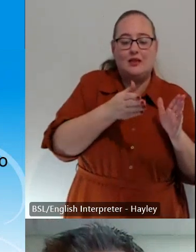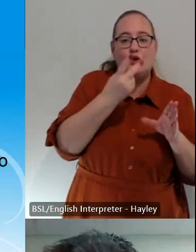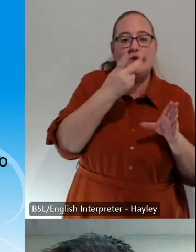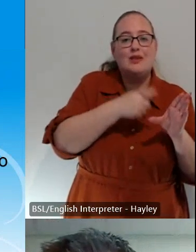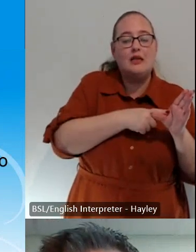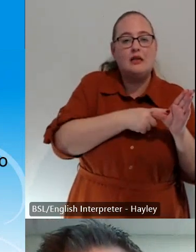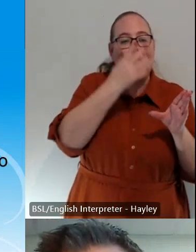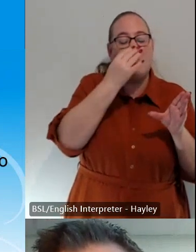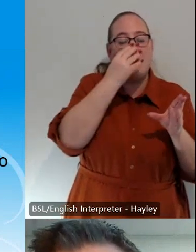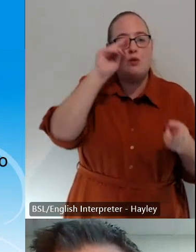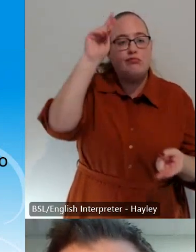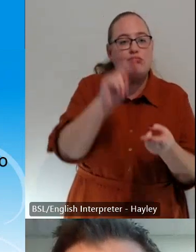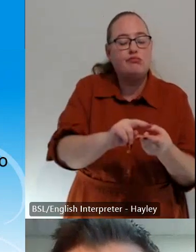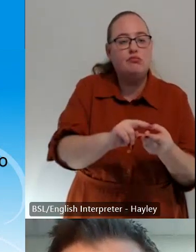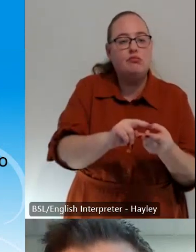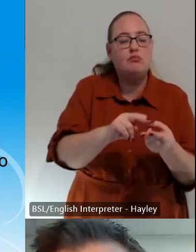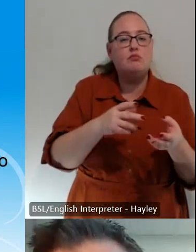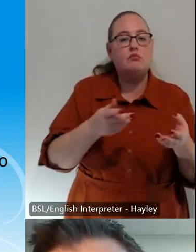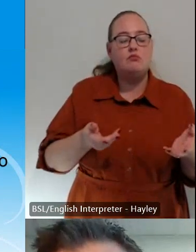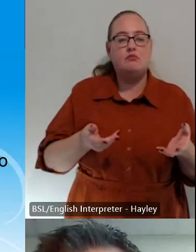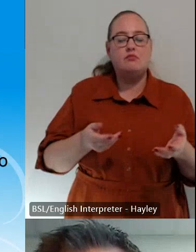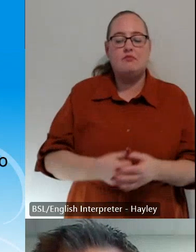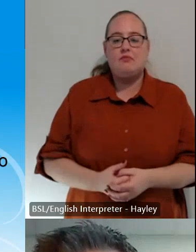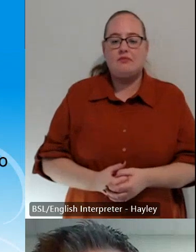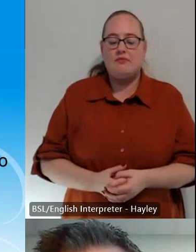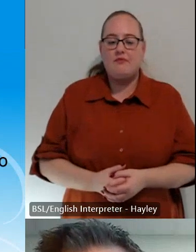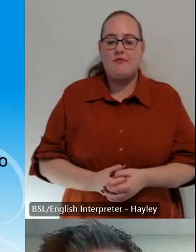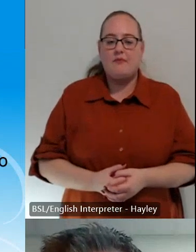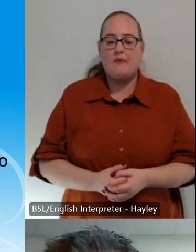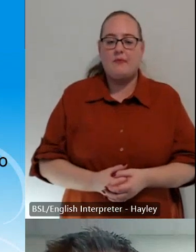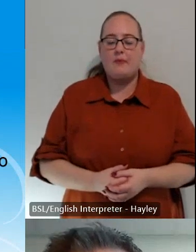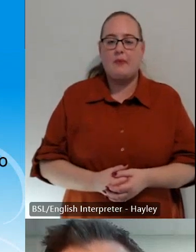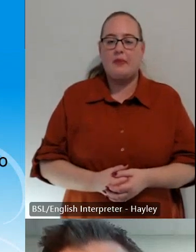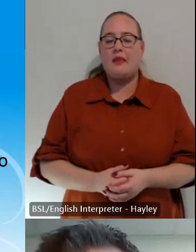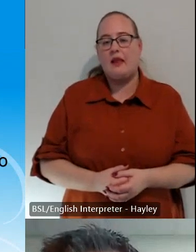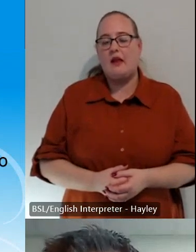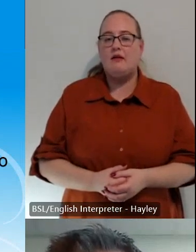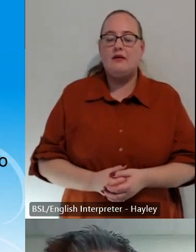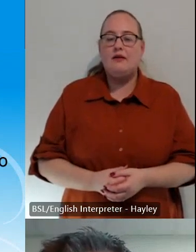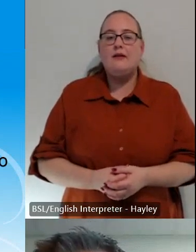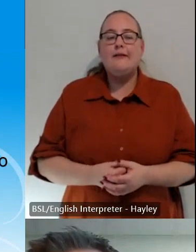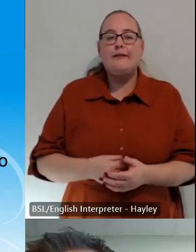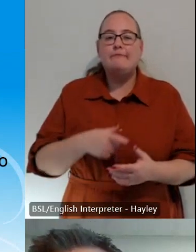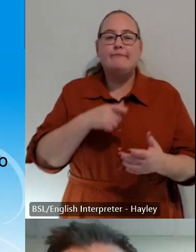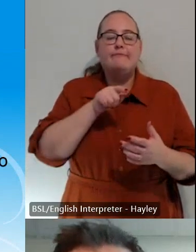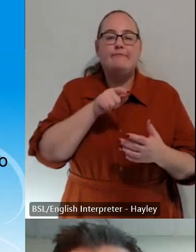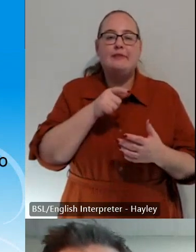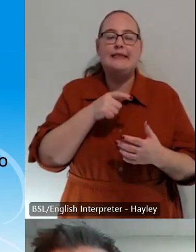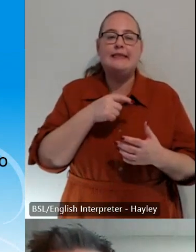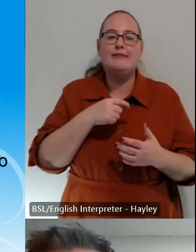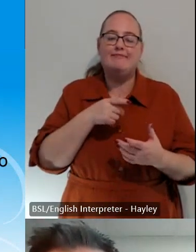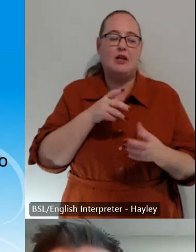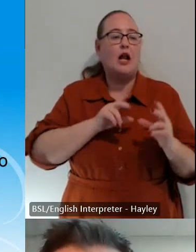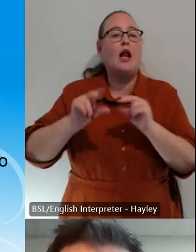Unfortunately, this translates as well into these sorts of ideas around our immune system needing to be infected, translating